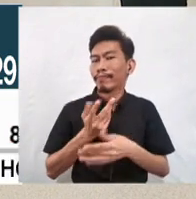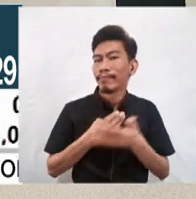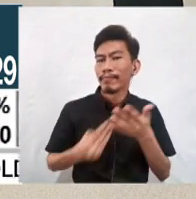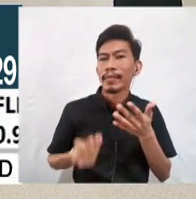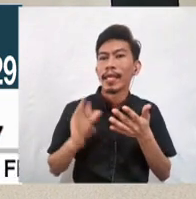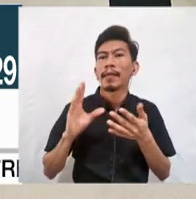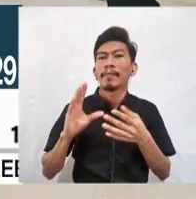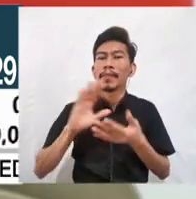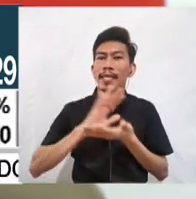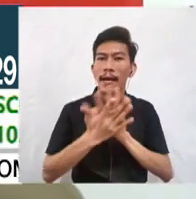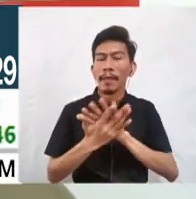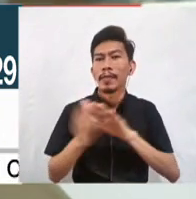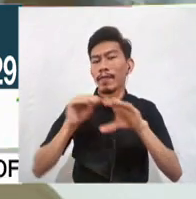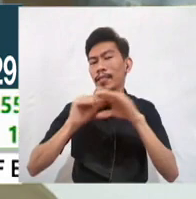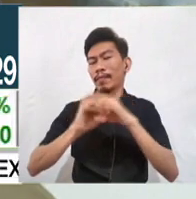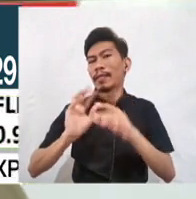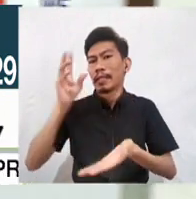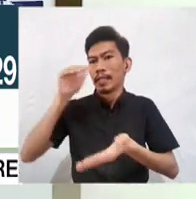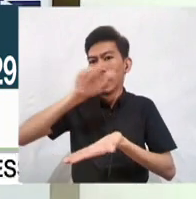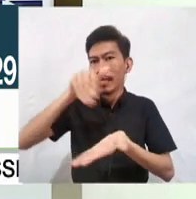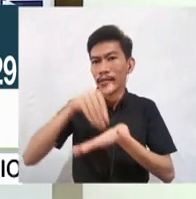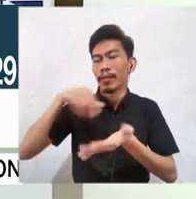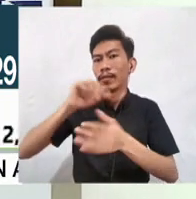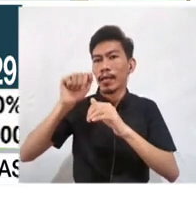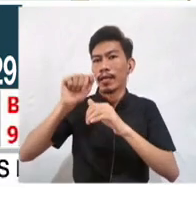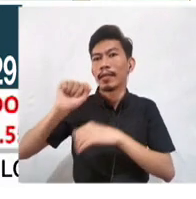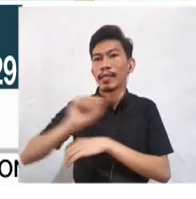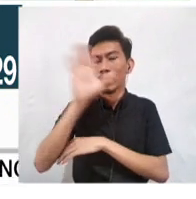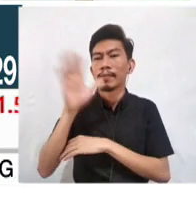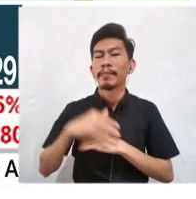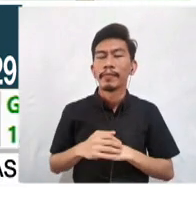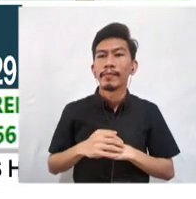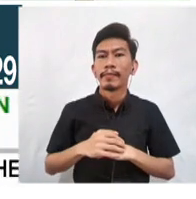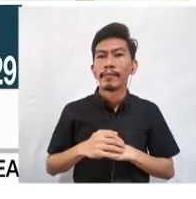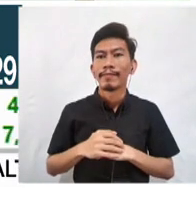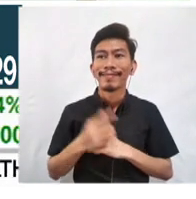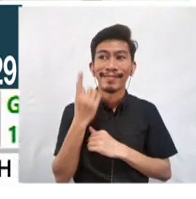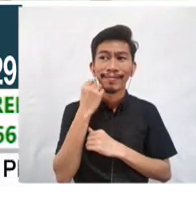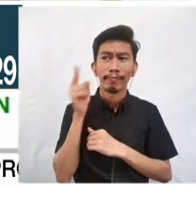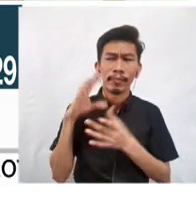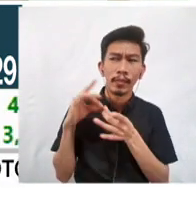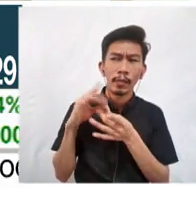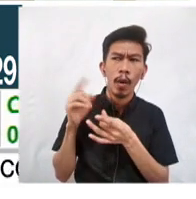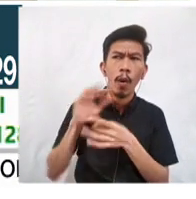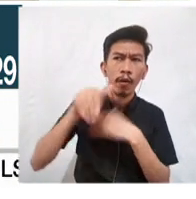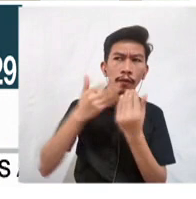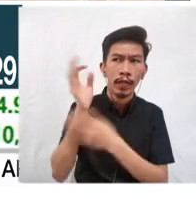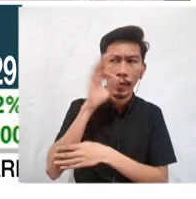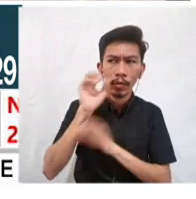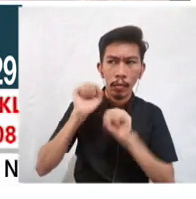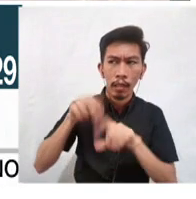investment haven in Asia. Mm-hmm. Madam, you mentioned mm-hmm. earlier that this is open for every Filipino. I'm curious, do we